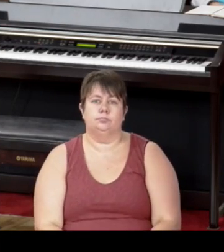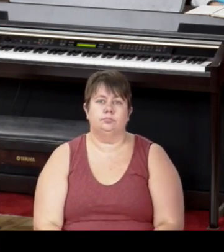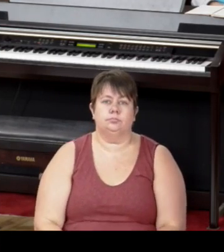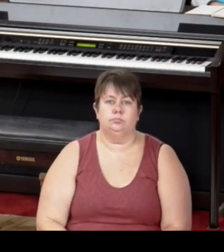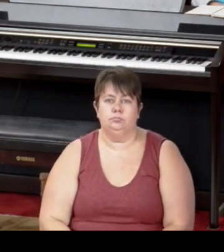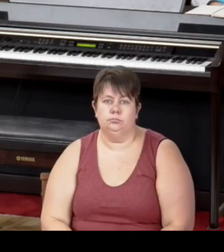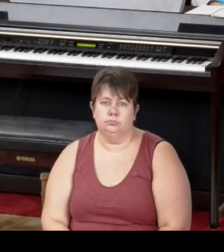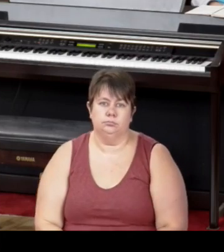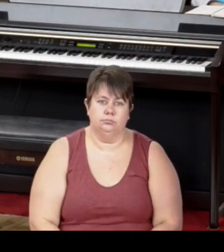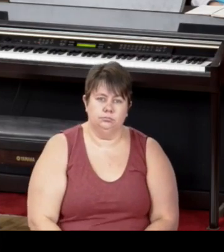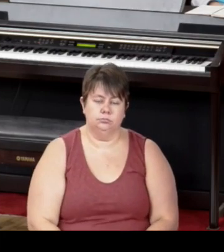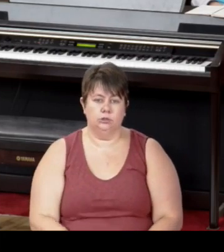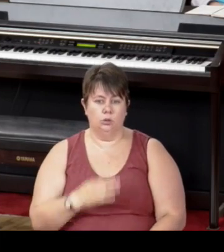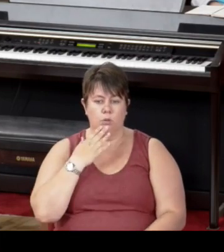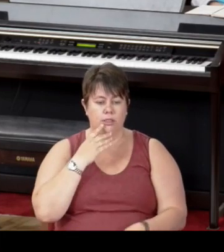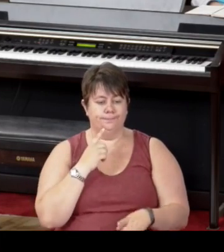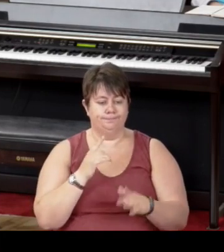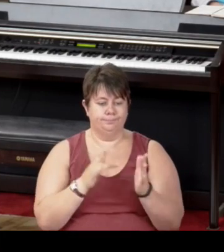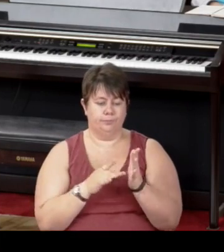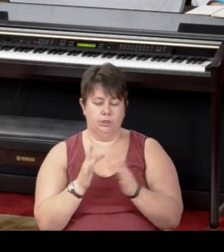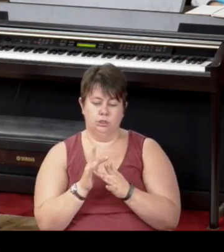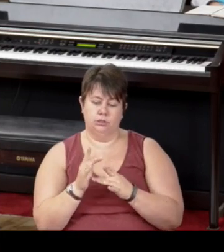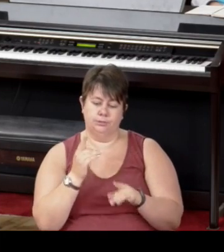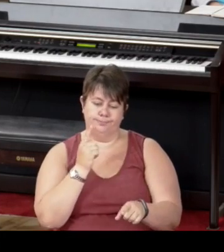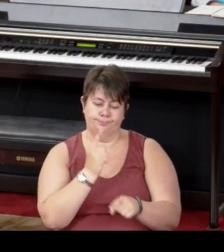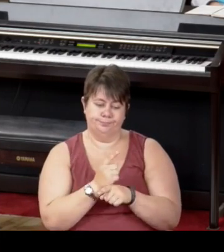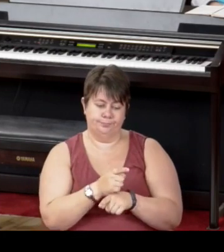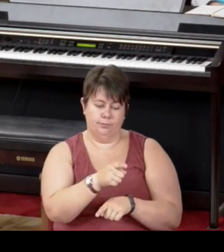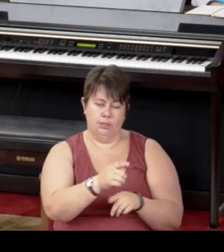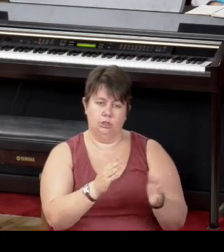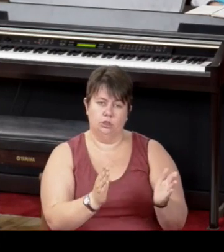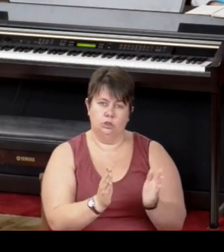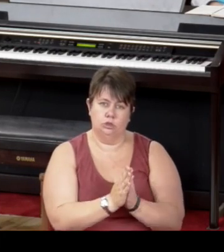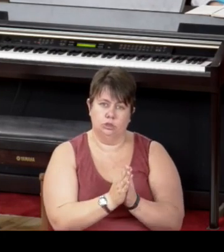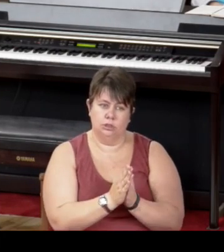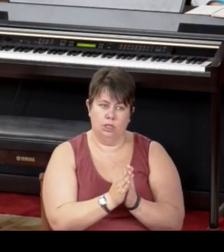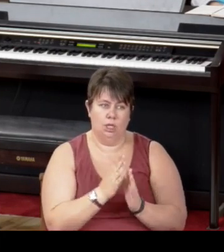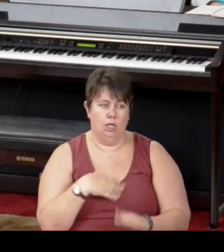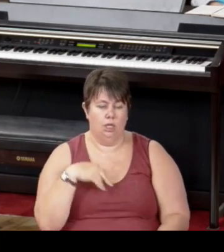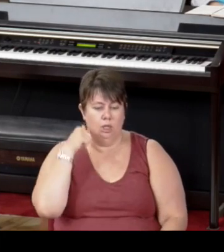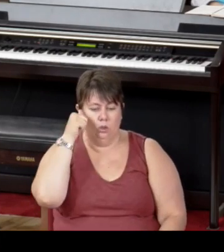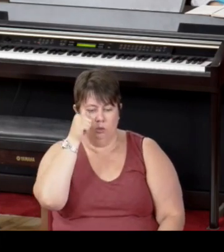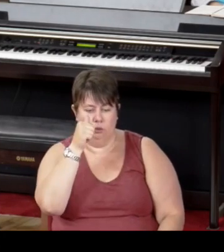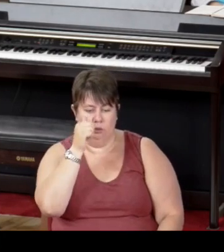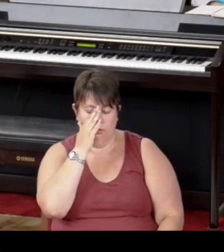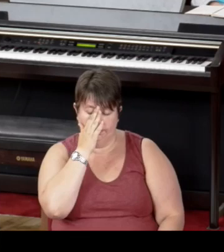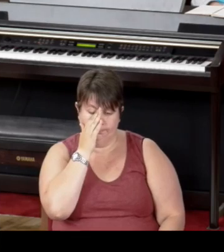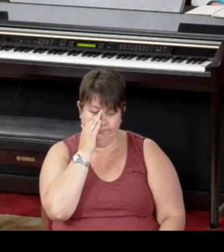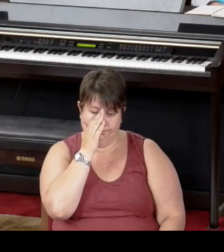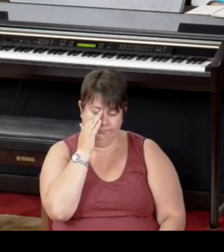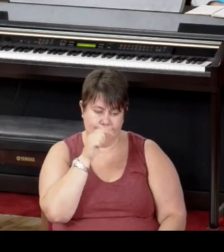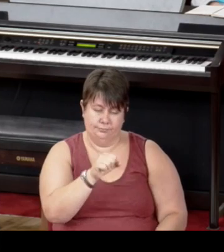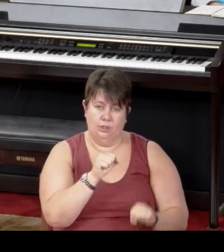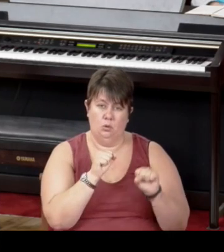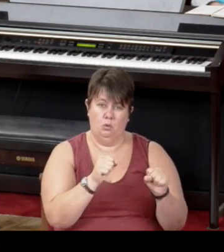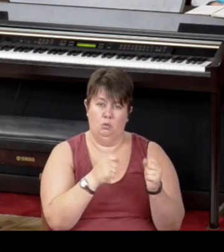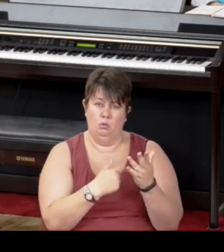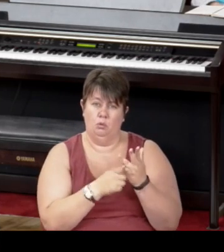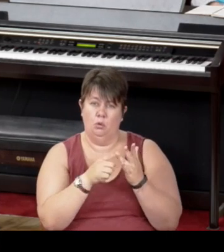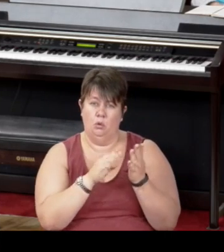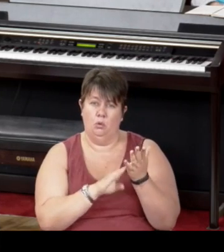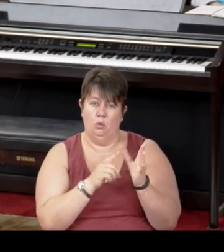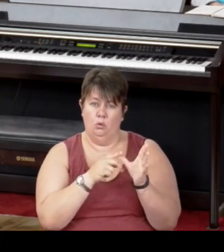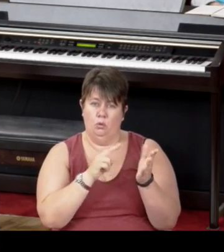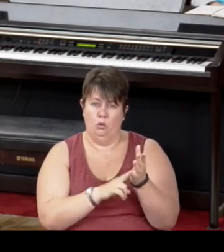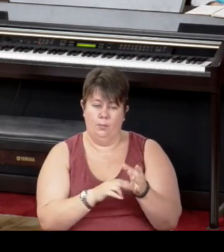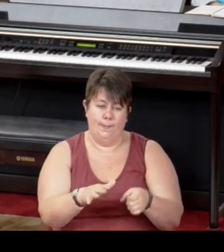And so when Jesus is addressing this church, he's addressing it and saying, you're in the place where the Roman Empire has its power.